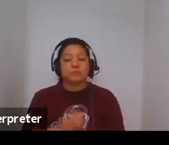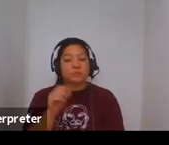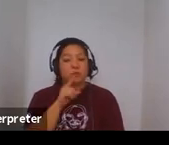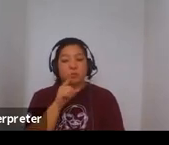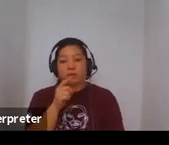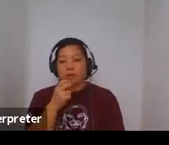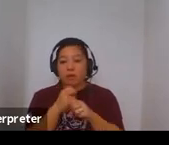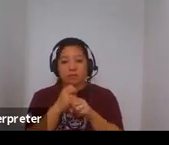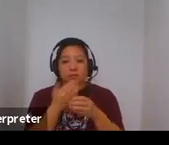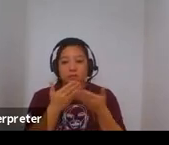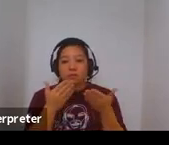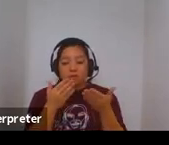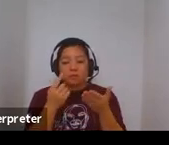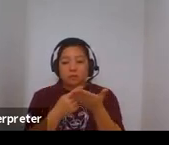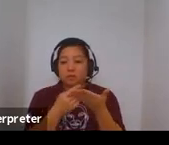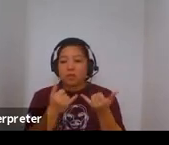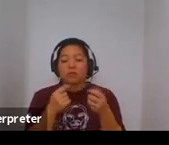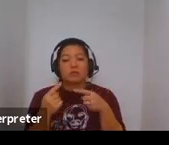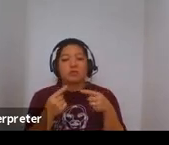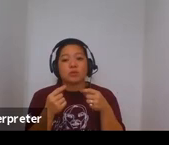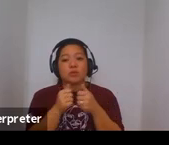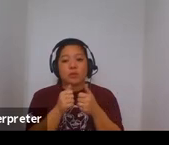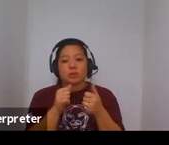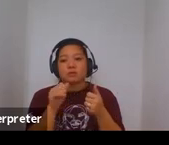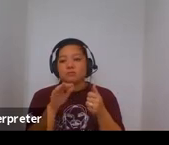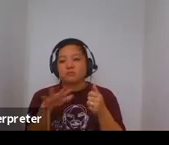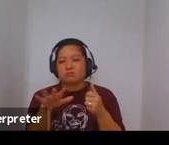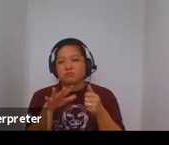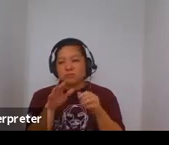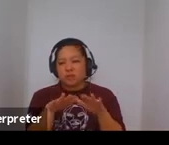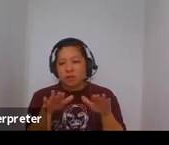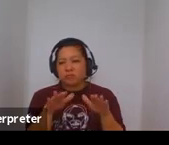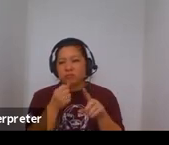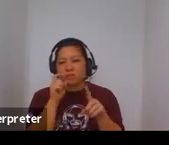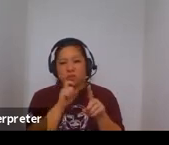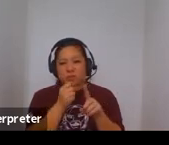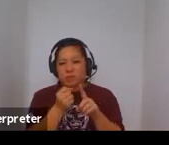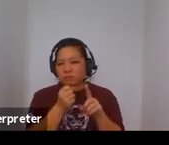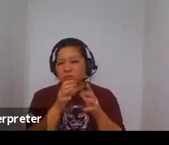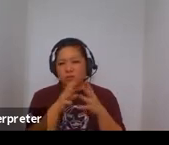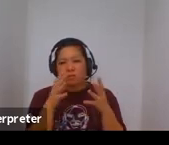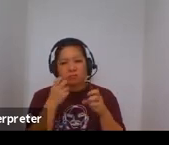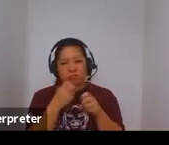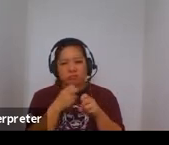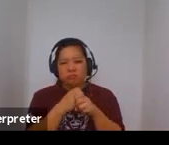hard piece. That's what I struggle with, is around the child sexual abuse, because it's so complicated.